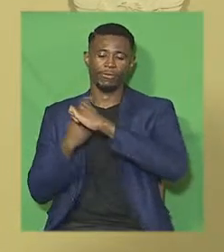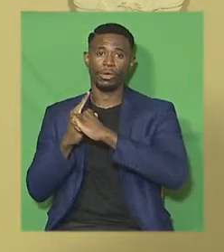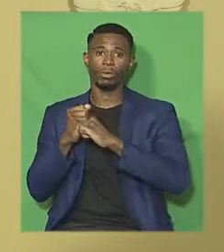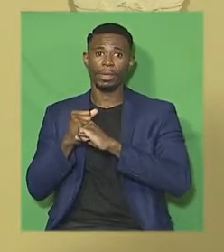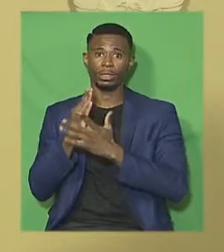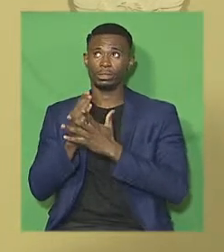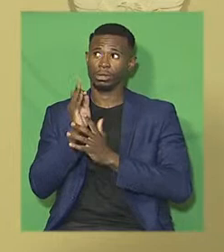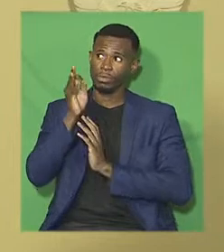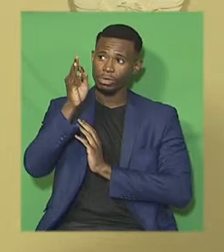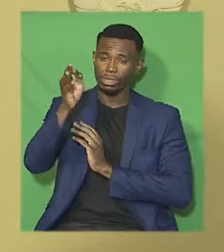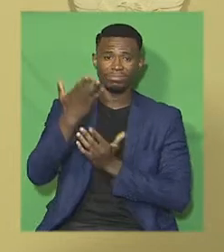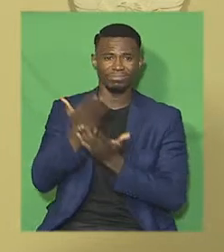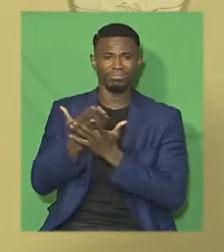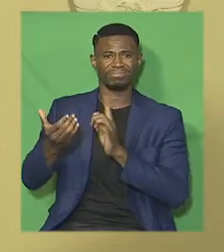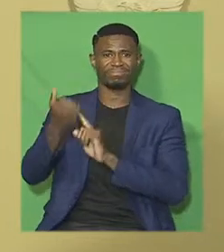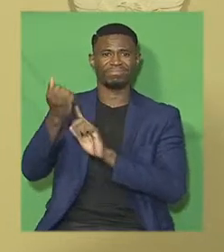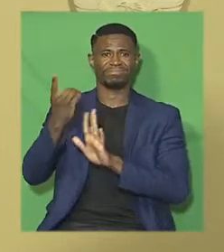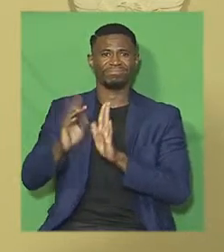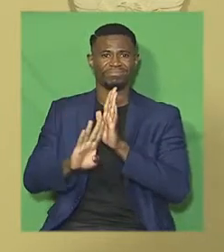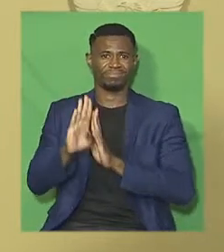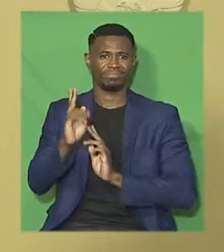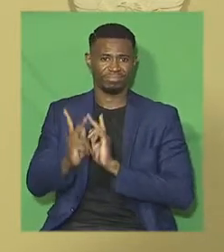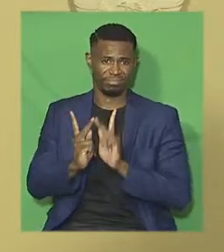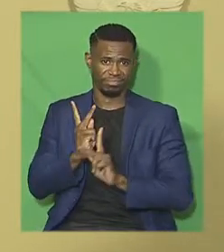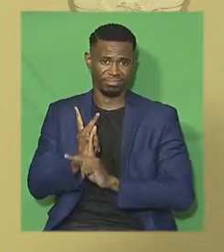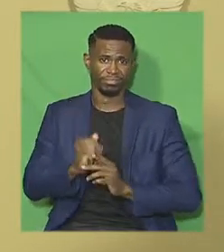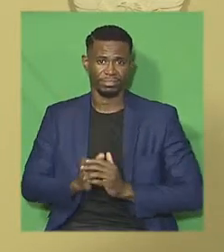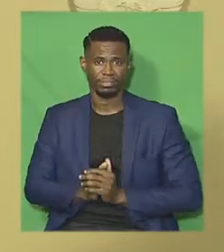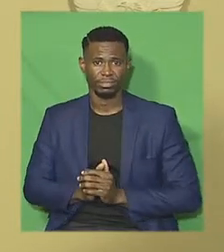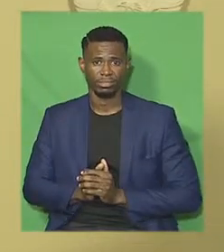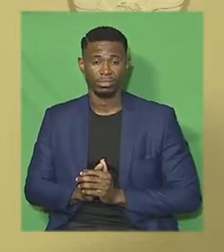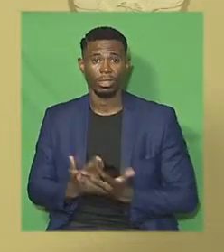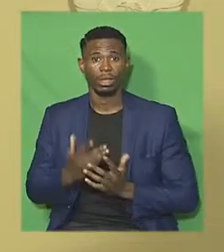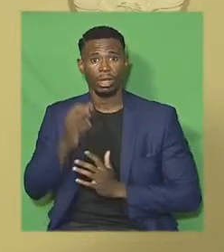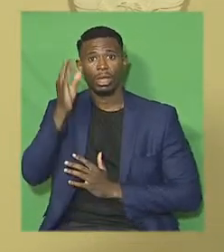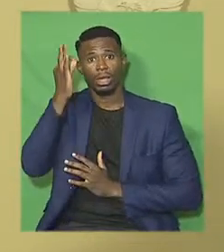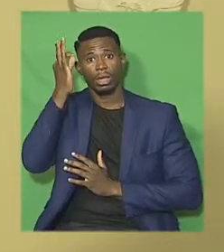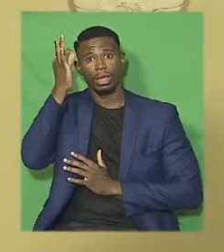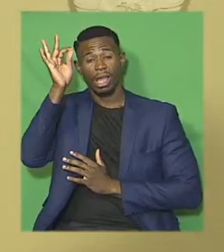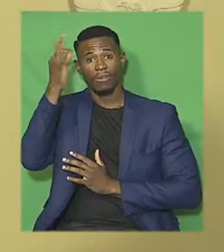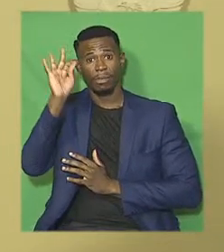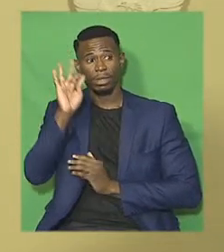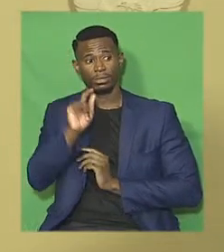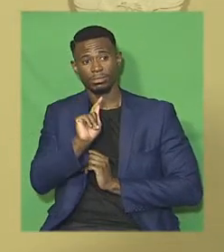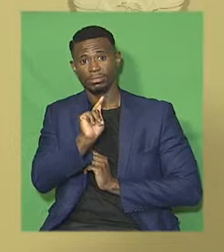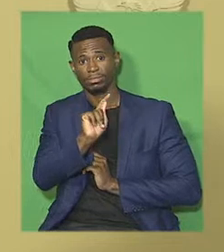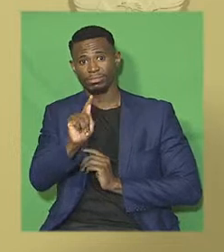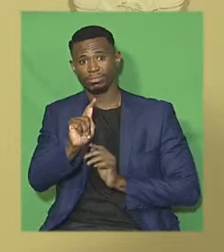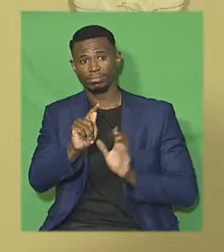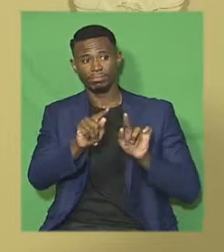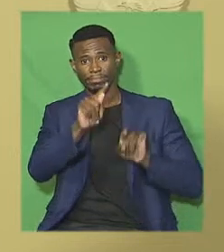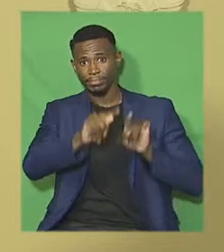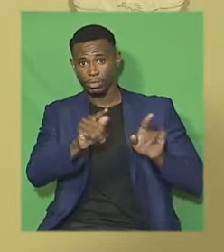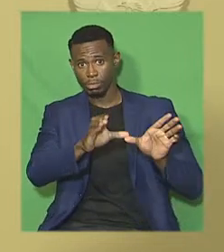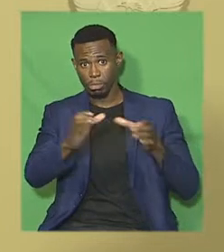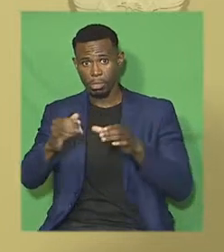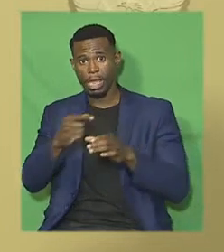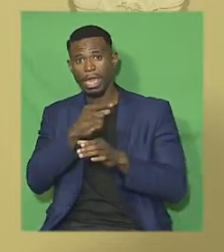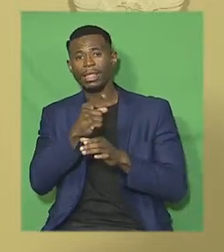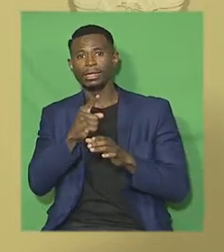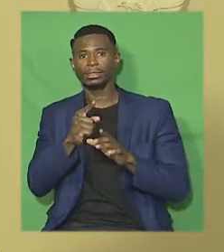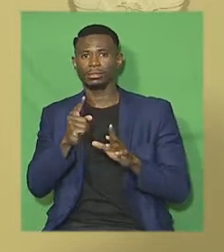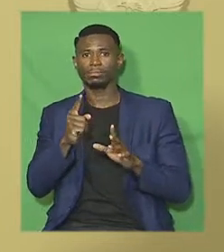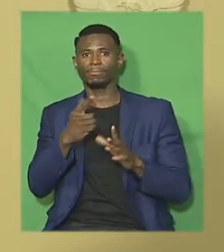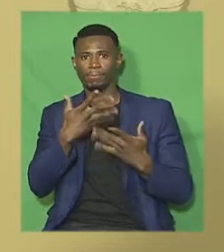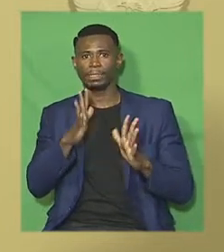the future. All parts of government are focused on addressing those issues that